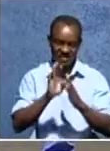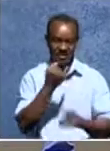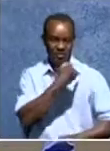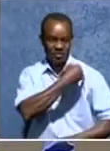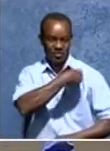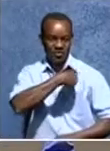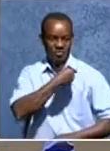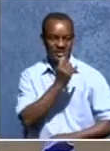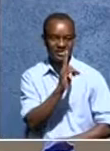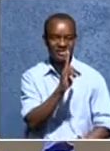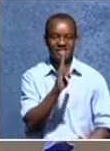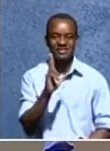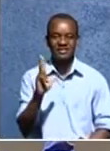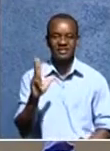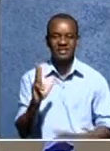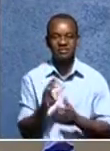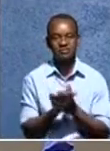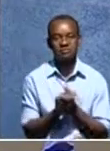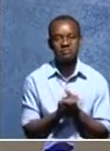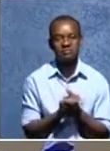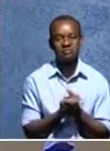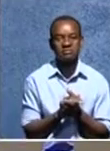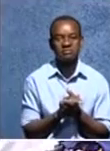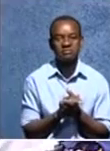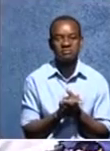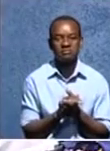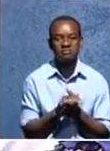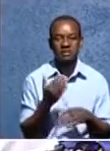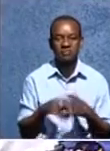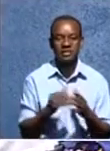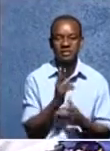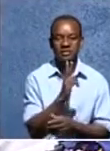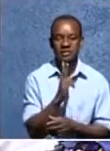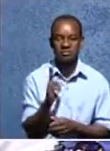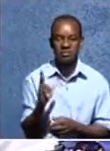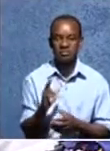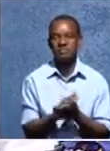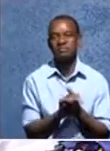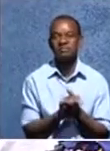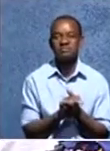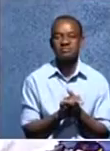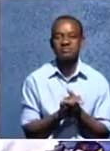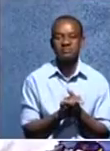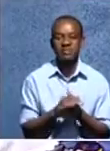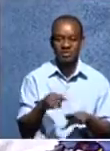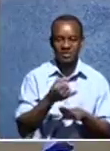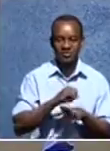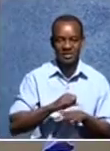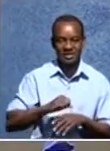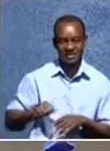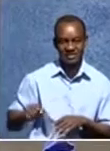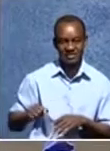people in that communal or that community, basically within what used to be called communal areas formerly.